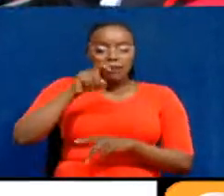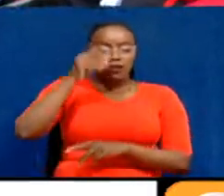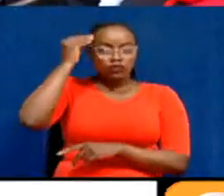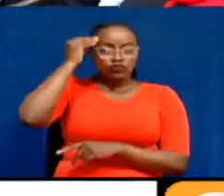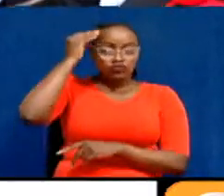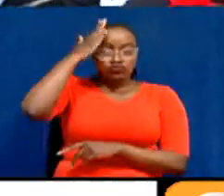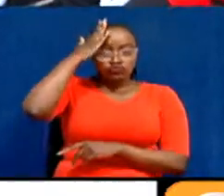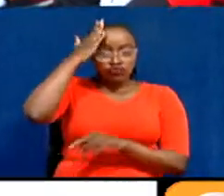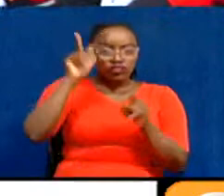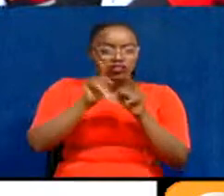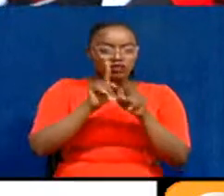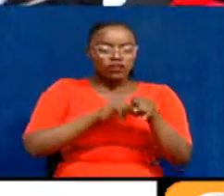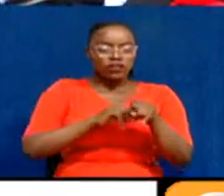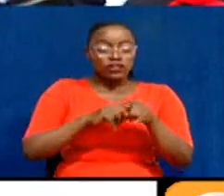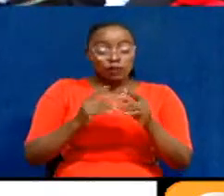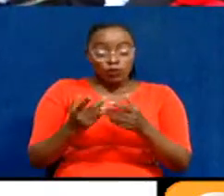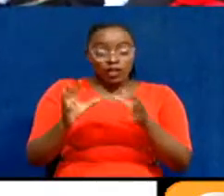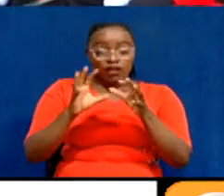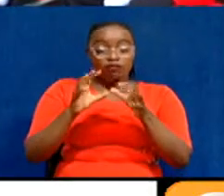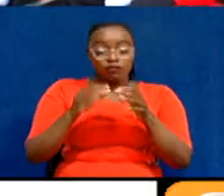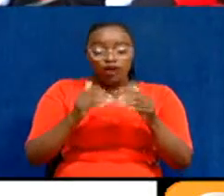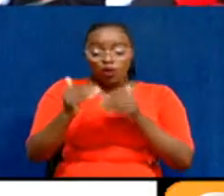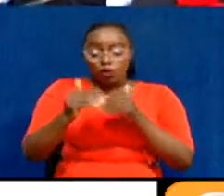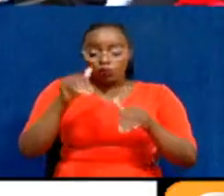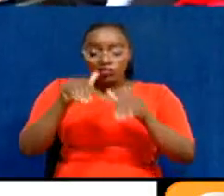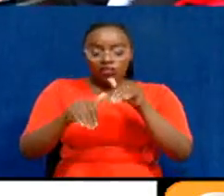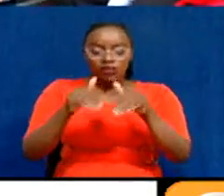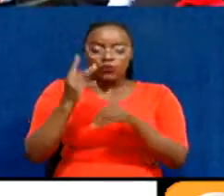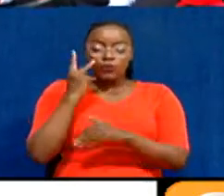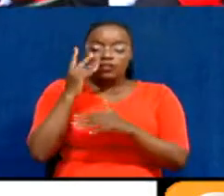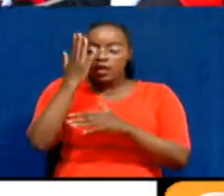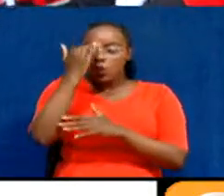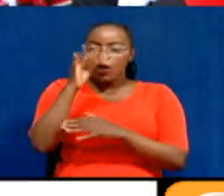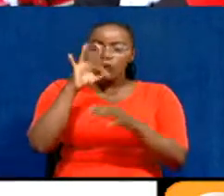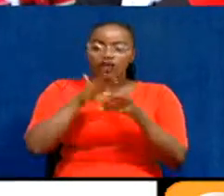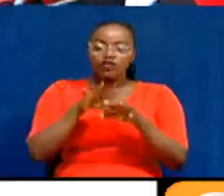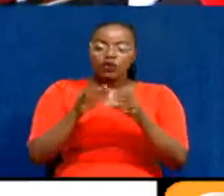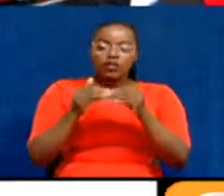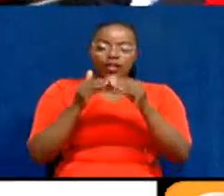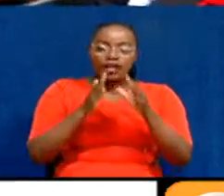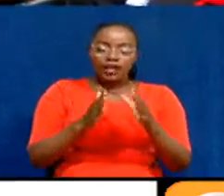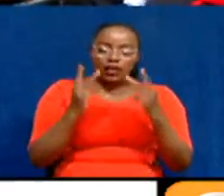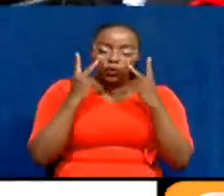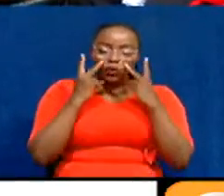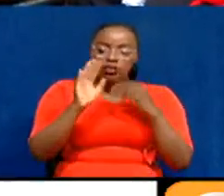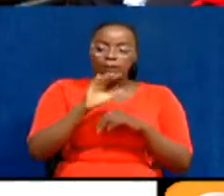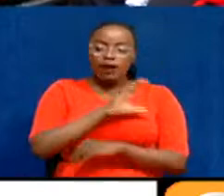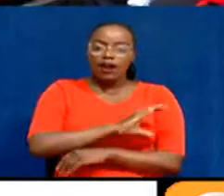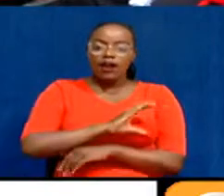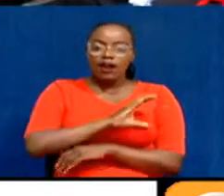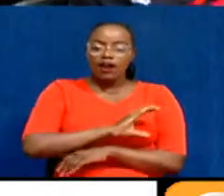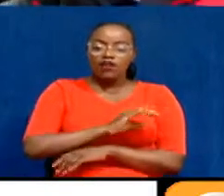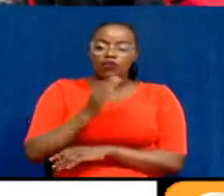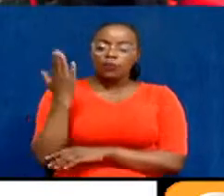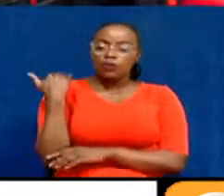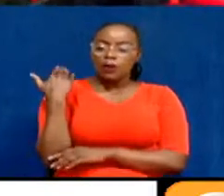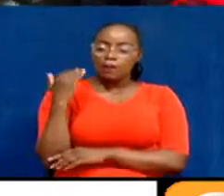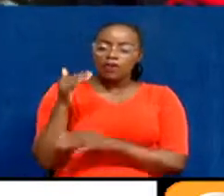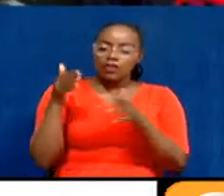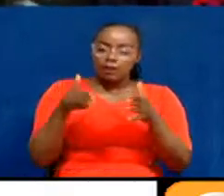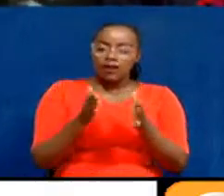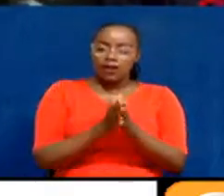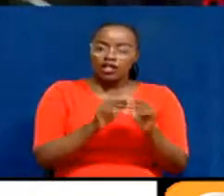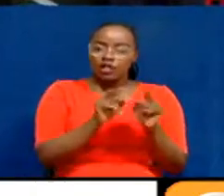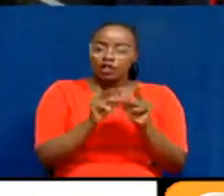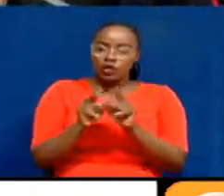in mind even as we go into the elections, that we need to look at why we elect the leaders we elect, looking at their character from the past to the present,